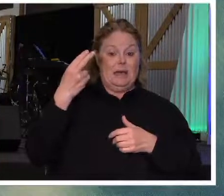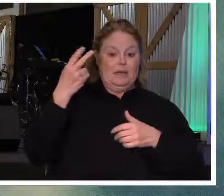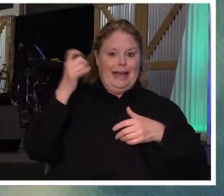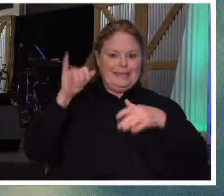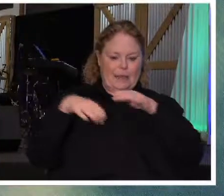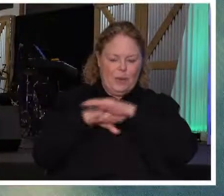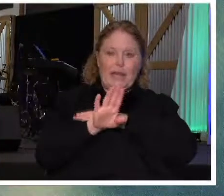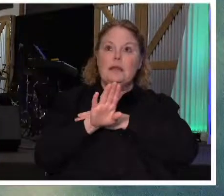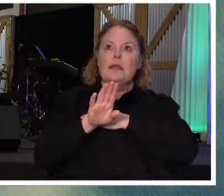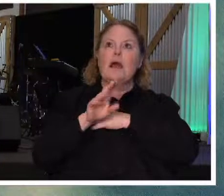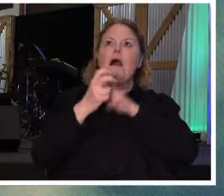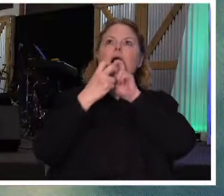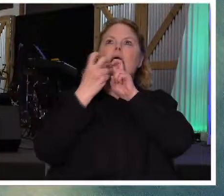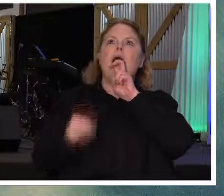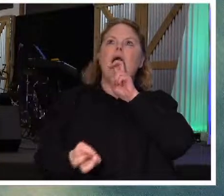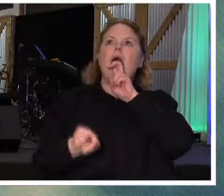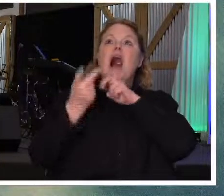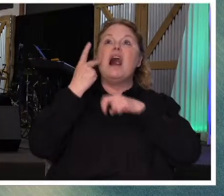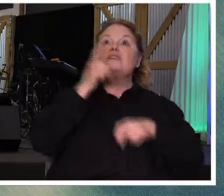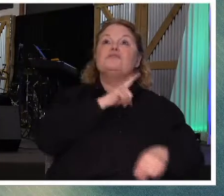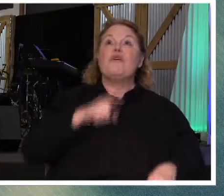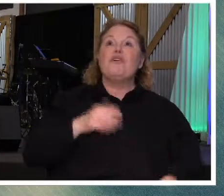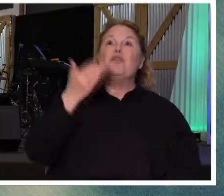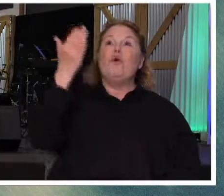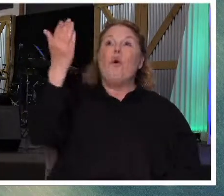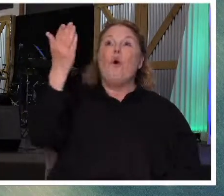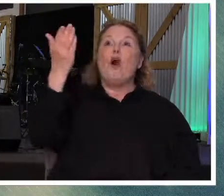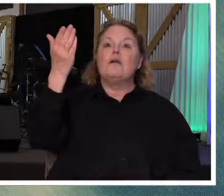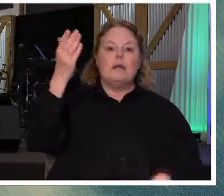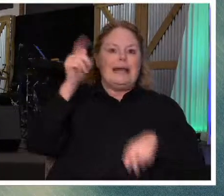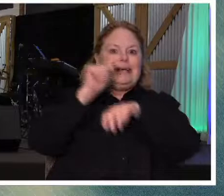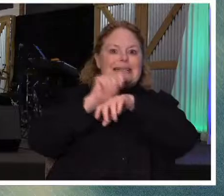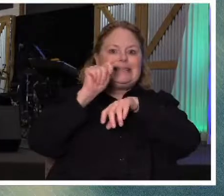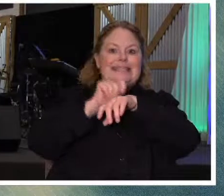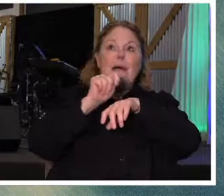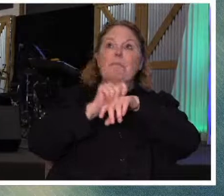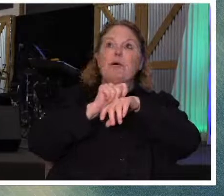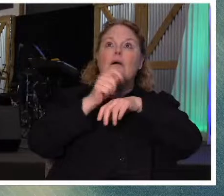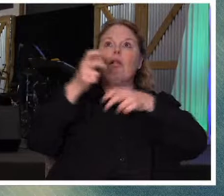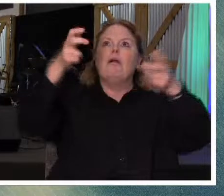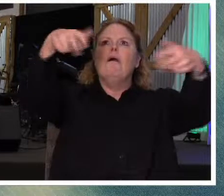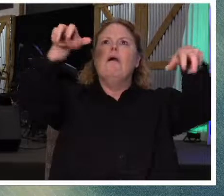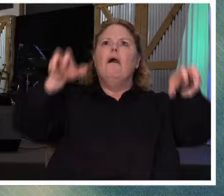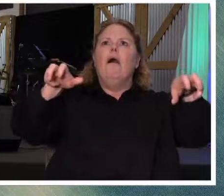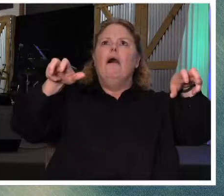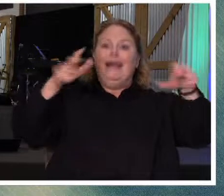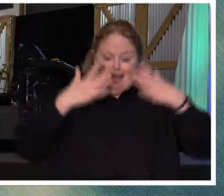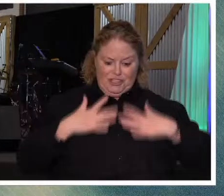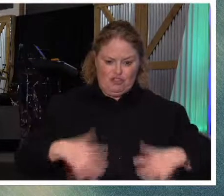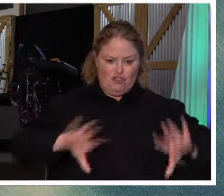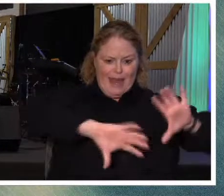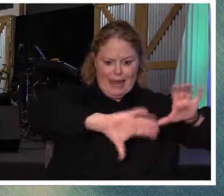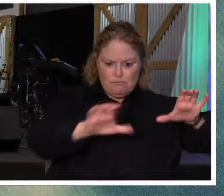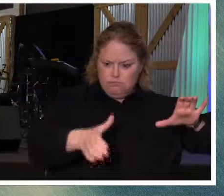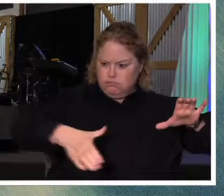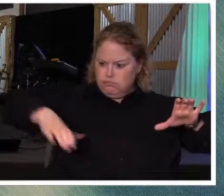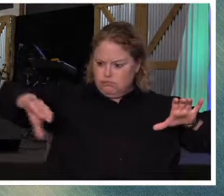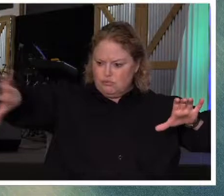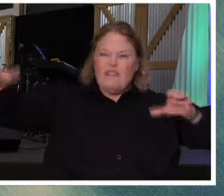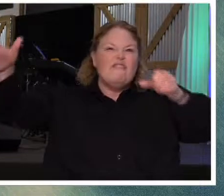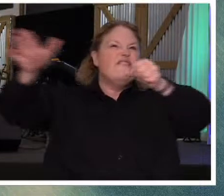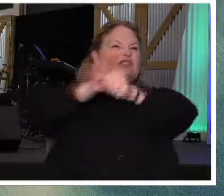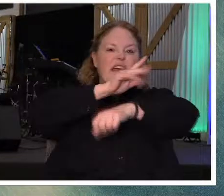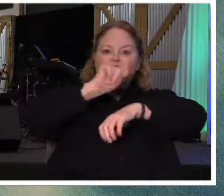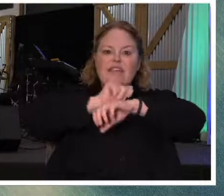of his robe filled the temple. Above him were seraphim, each with 6 wings. With 2 wings they covered their